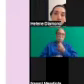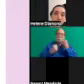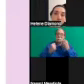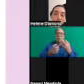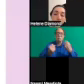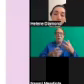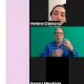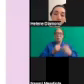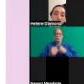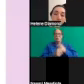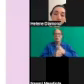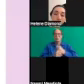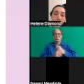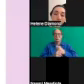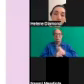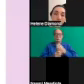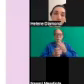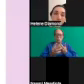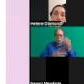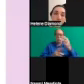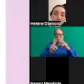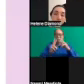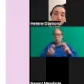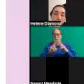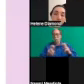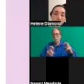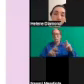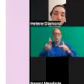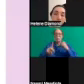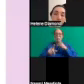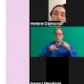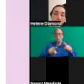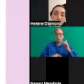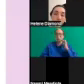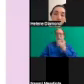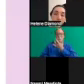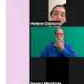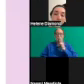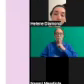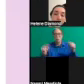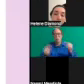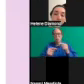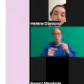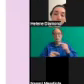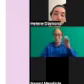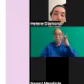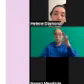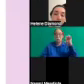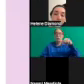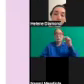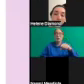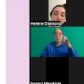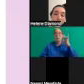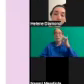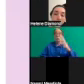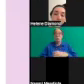process, and it's funny. People always say, "Oh gosh, wow, you were injured during your honeymoon. That's terrible." Yeah, it is. But funny enough,